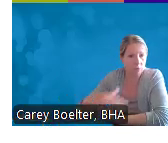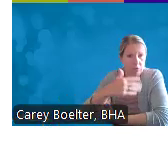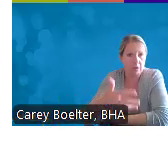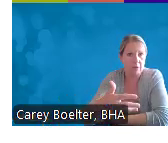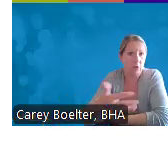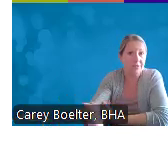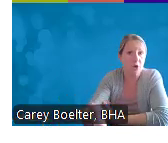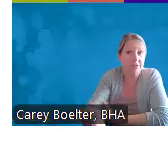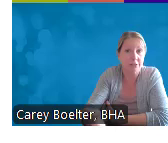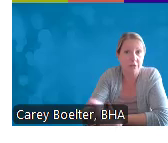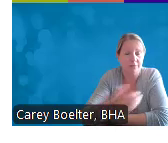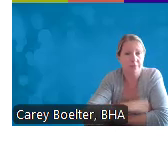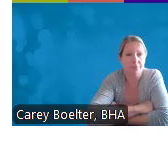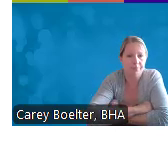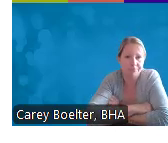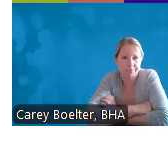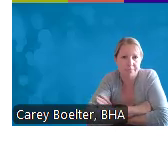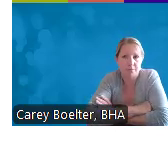with the crisis call center.